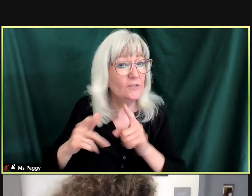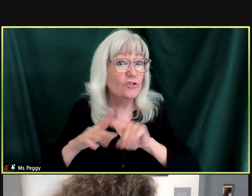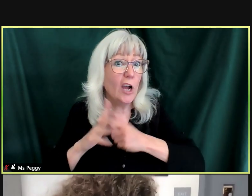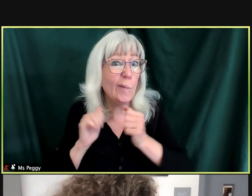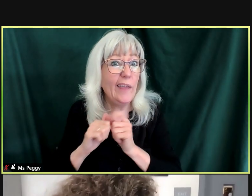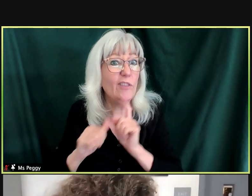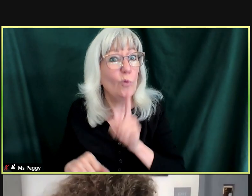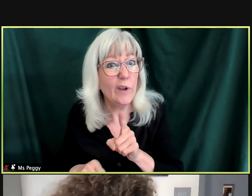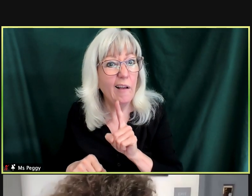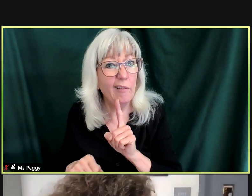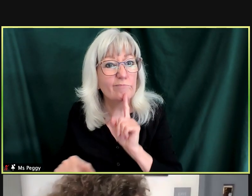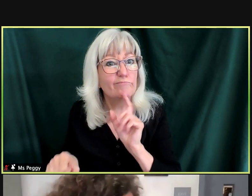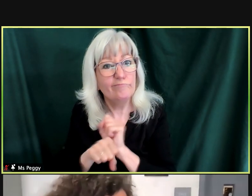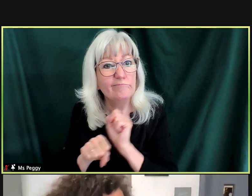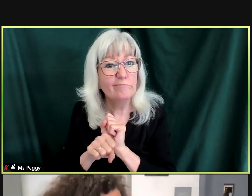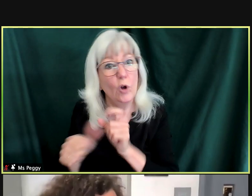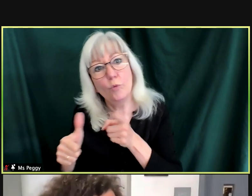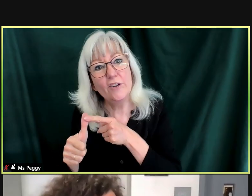Gogh.